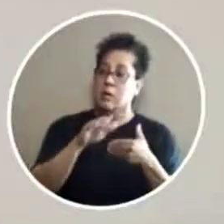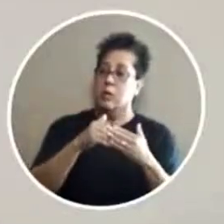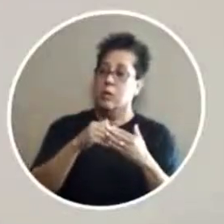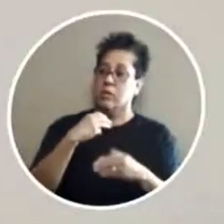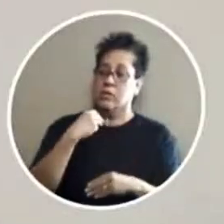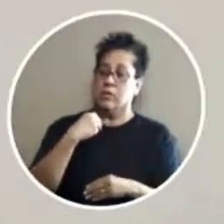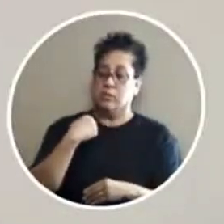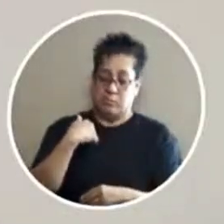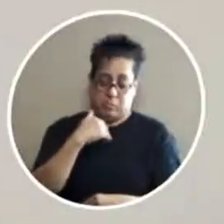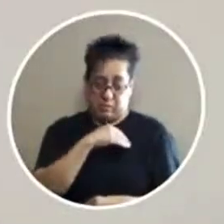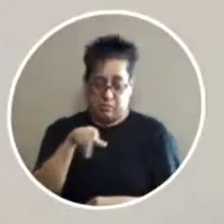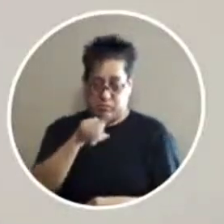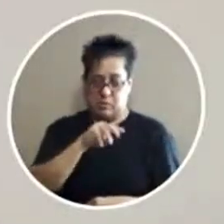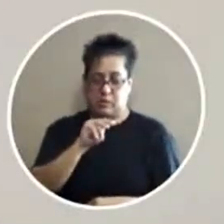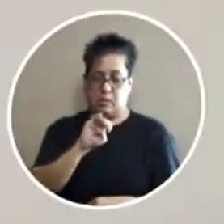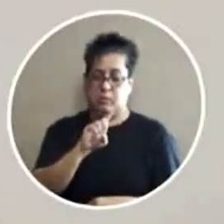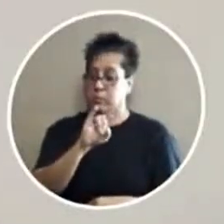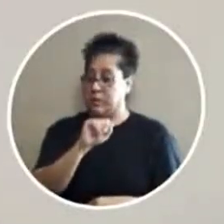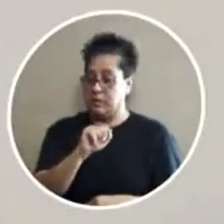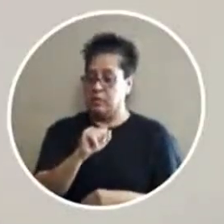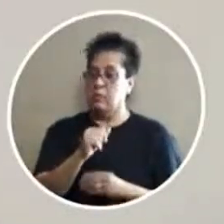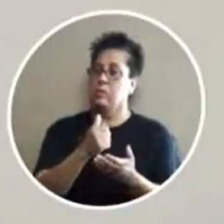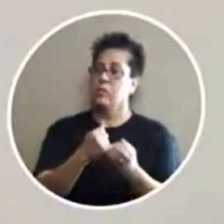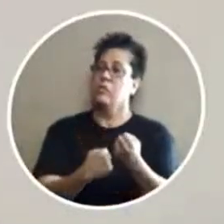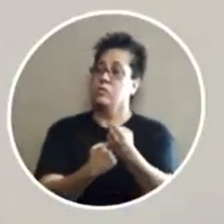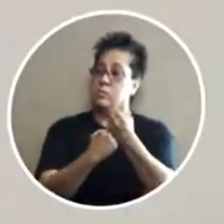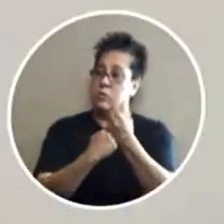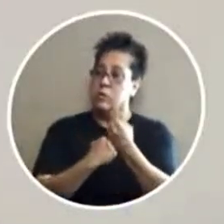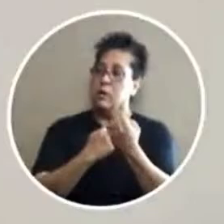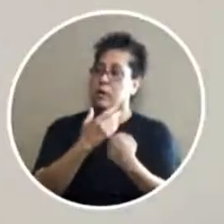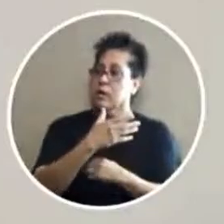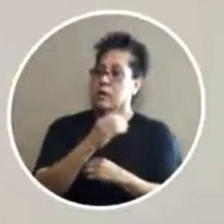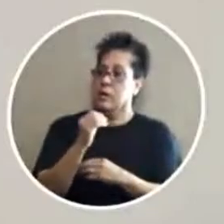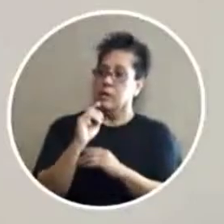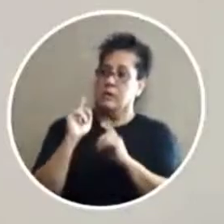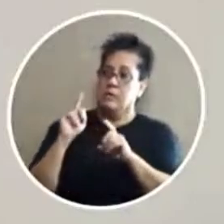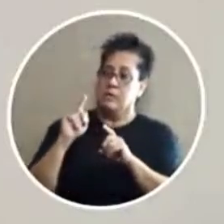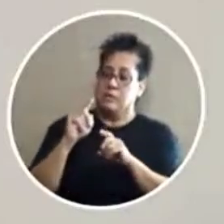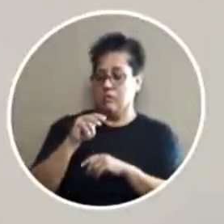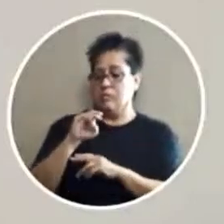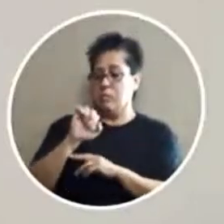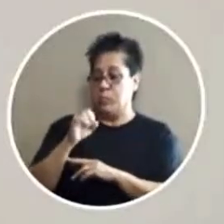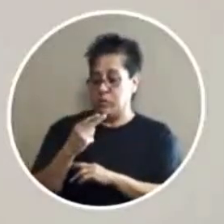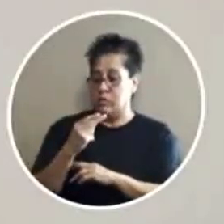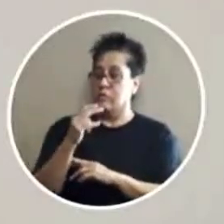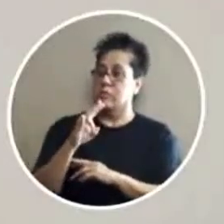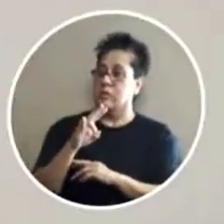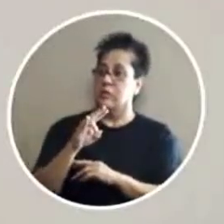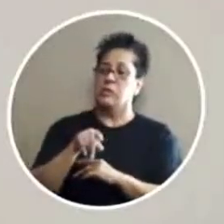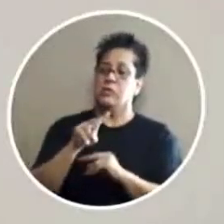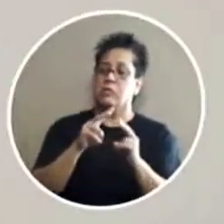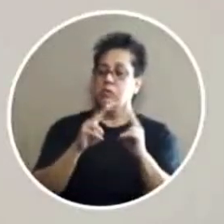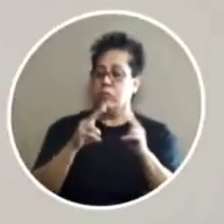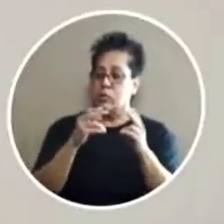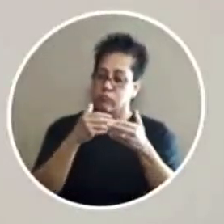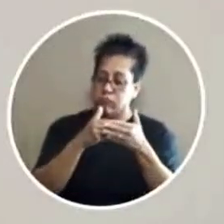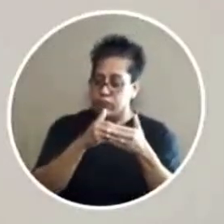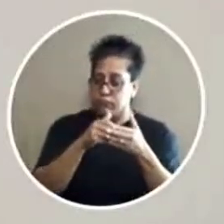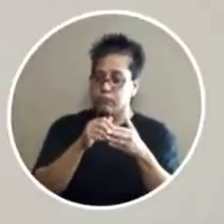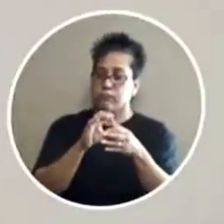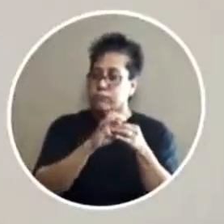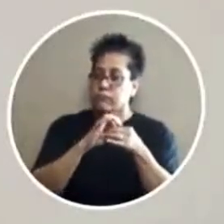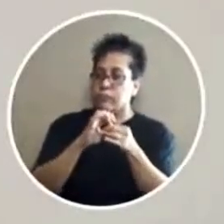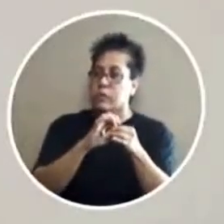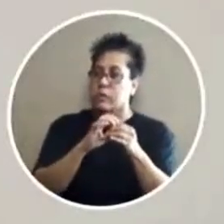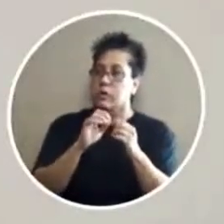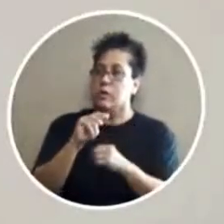of the media for your support throughout the pandemic. Since March 17th, you've been very close partners with us,